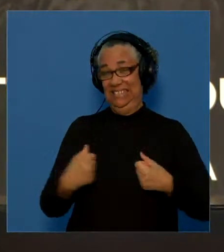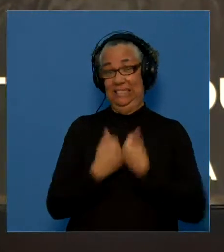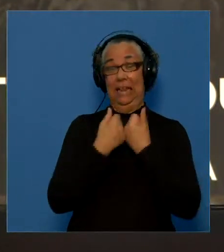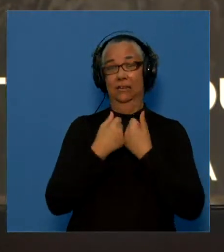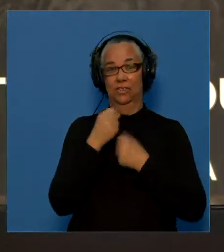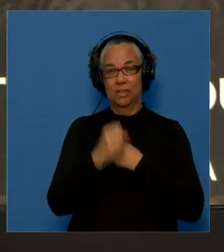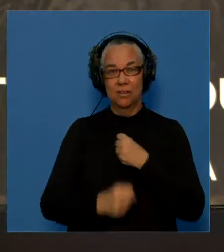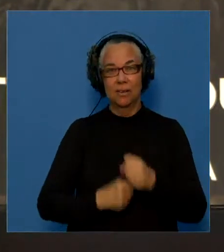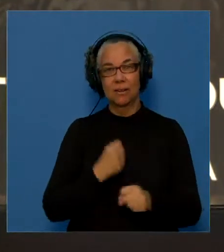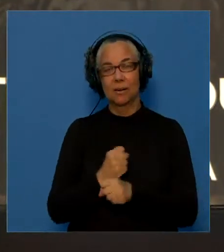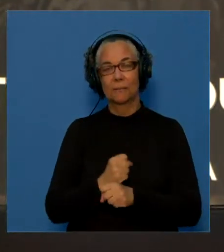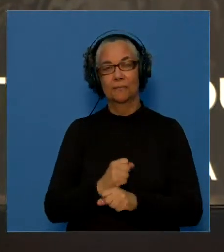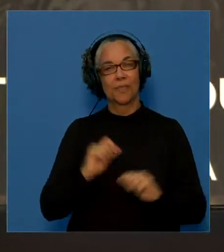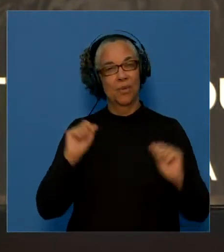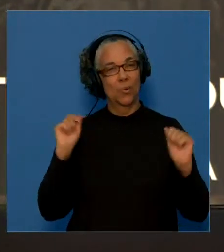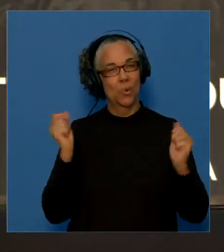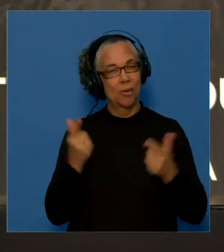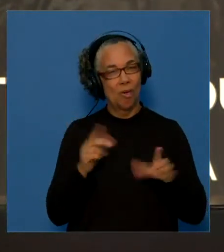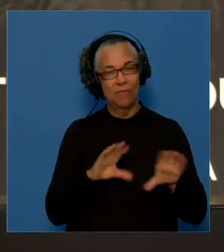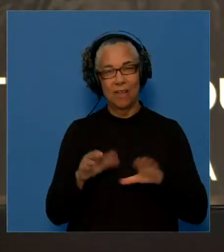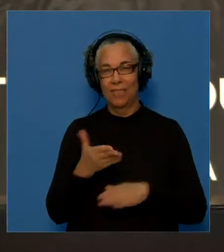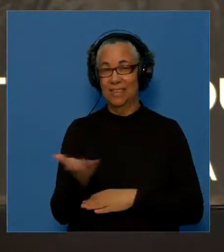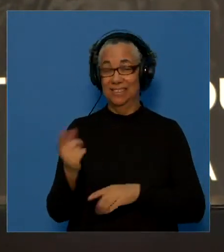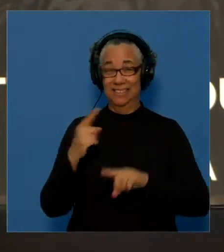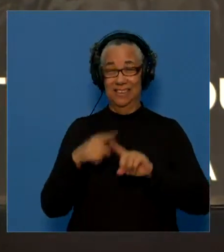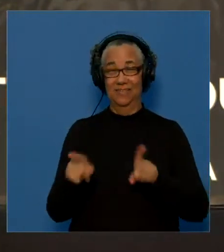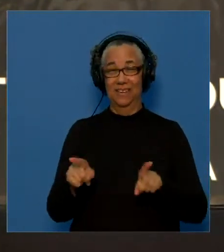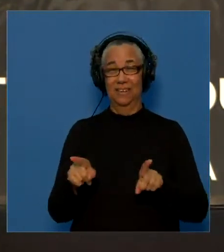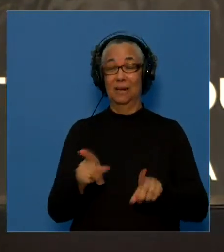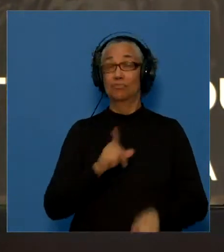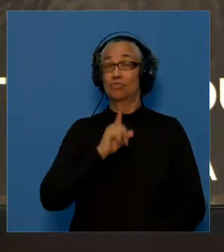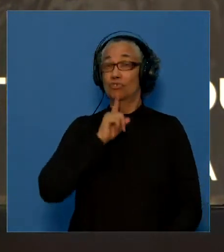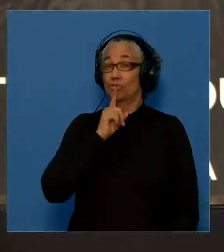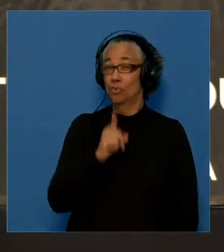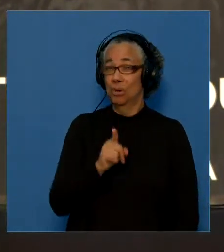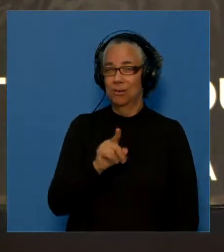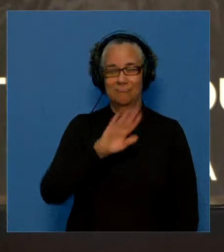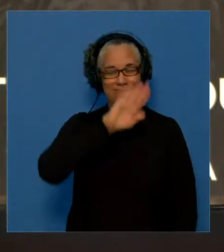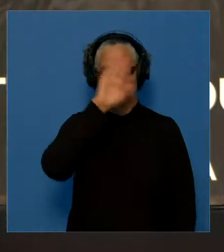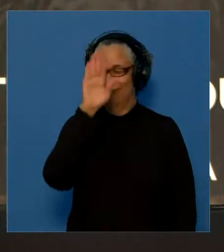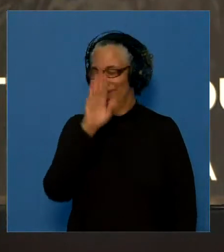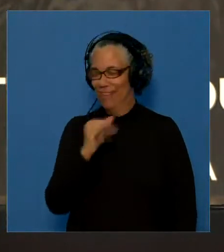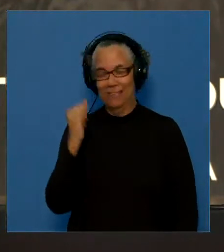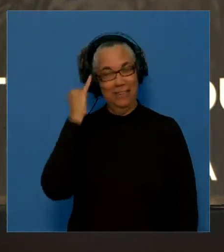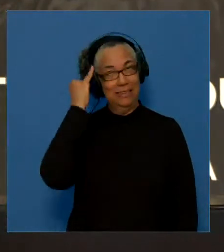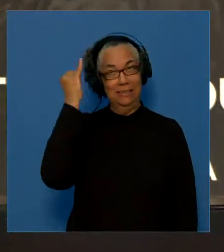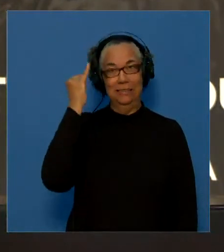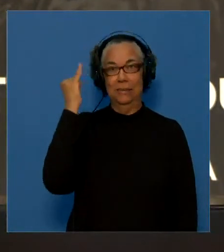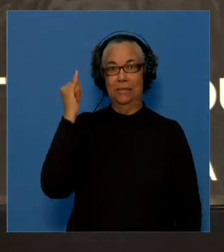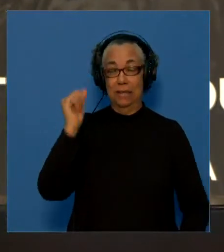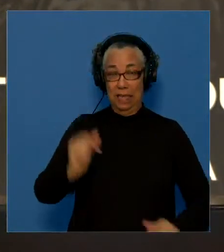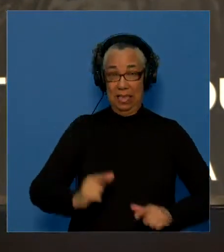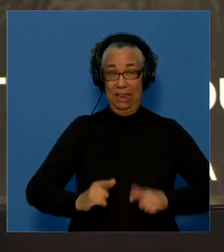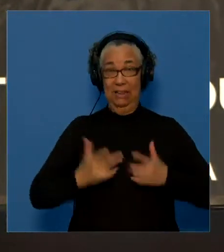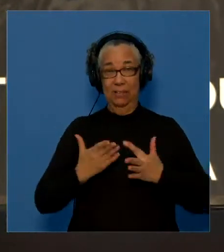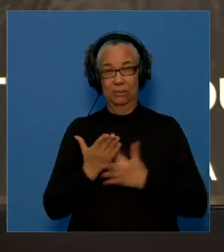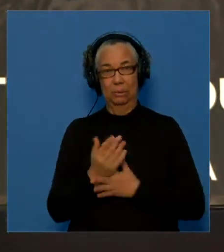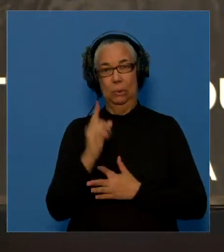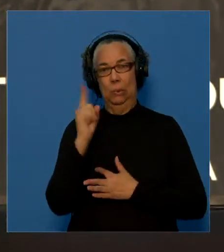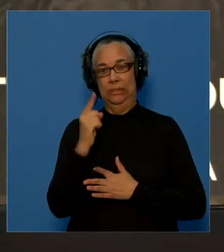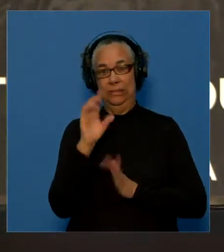have all had to do things differently, and I'm sure that never of us imagined living through a once-in-a-century